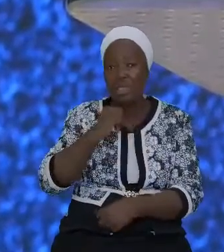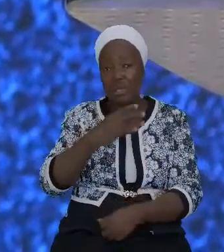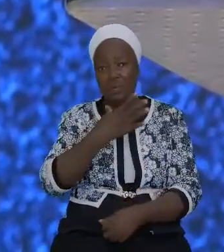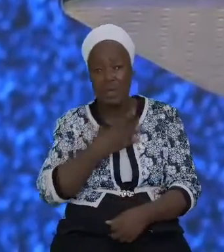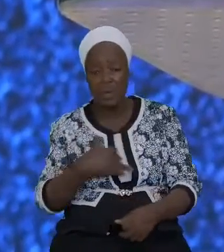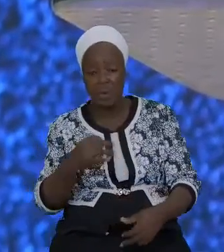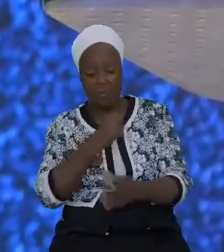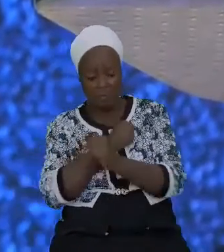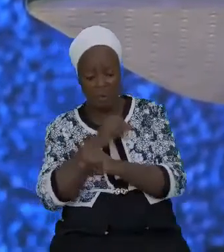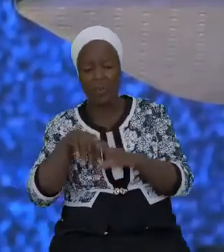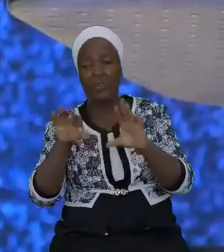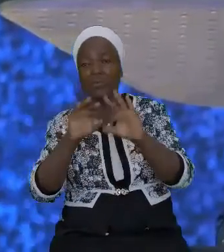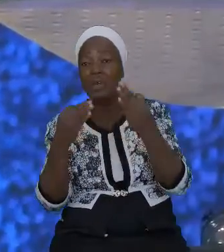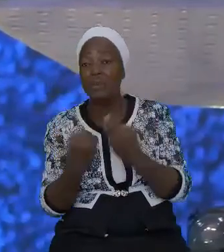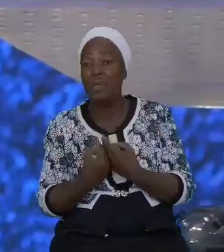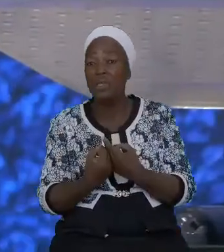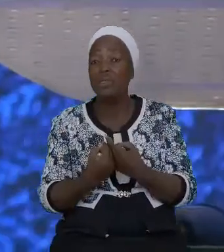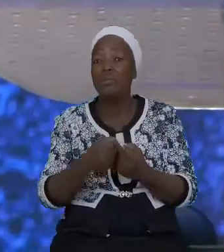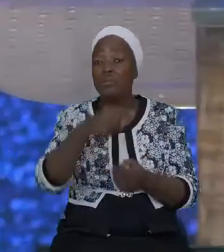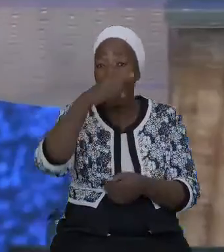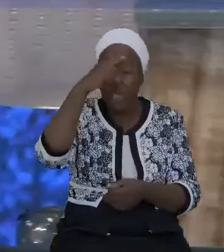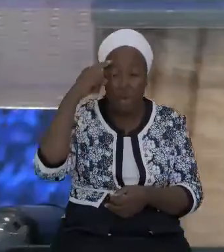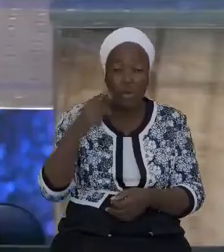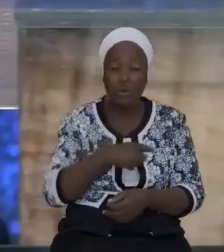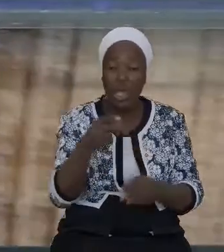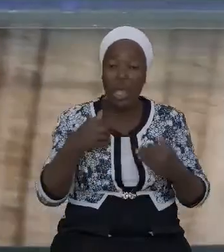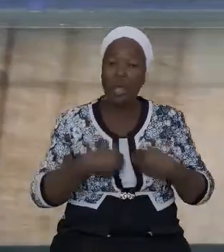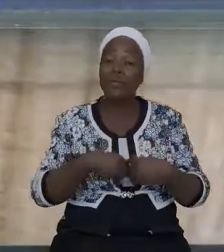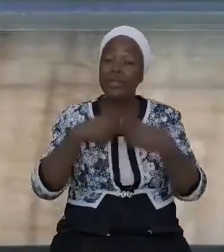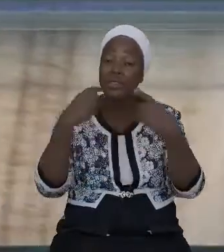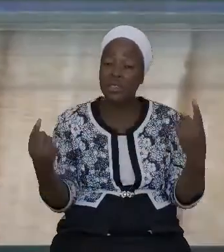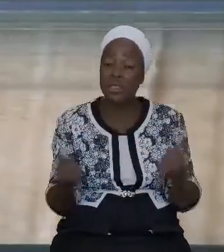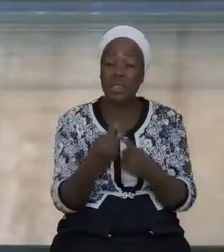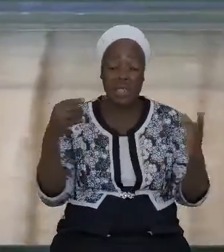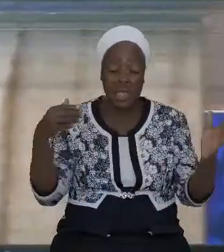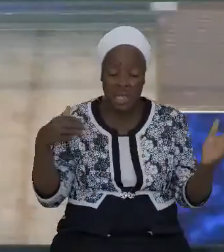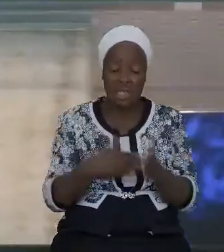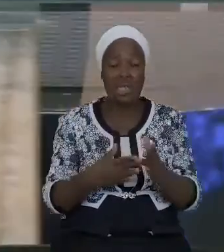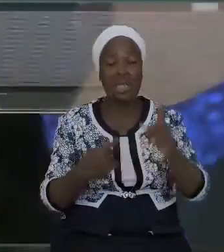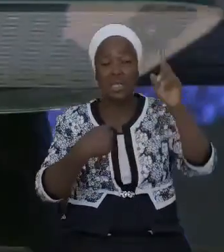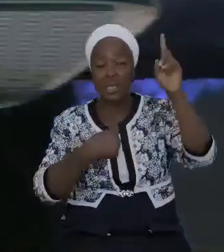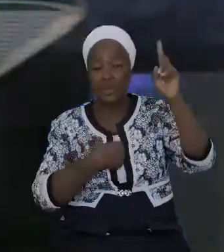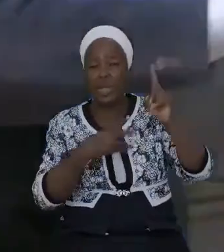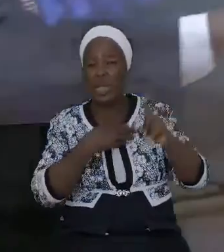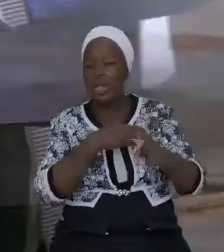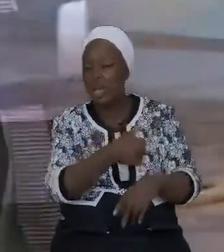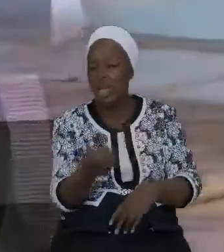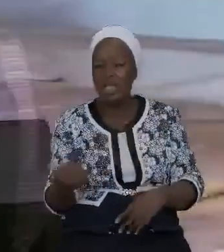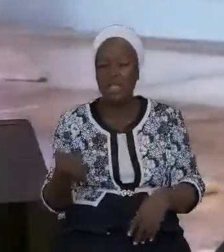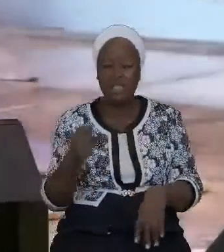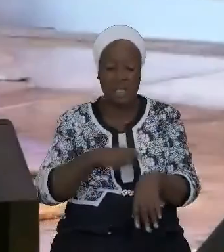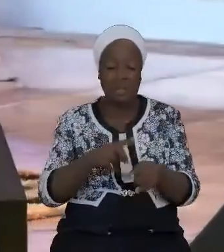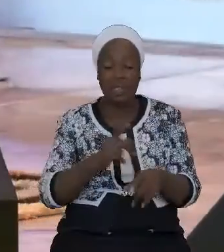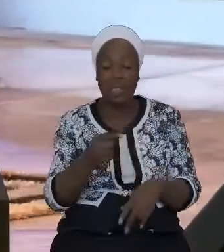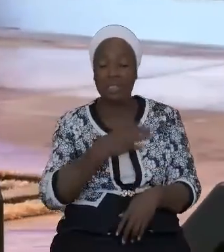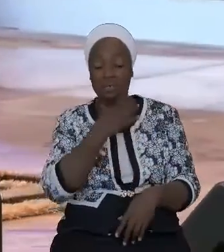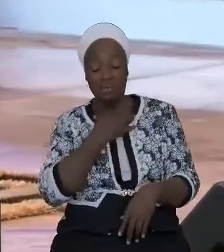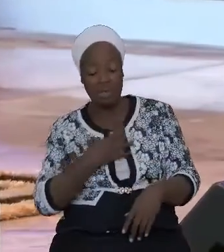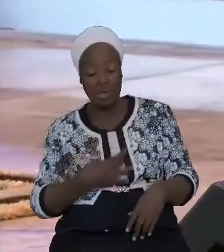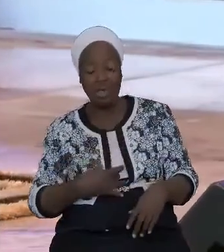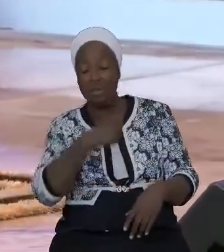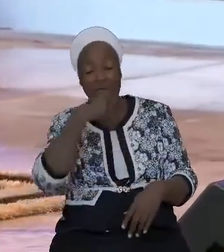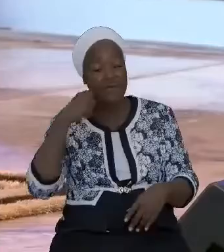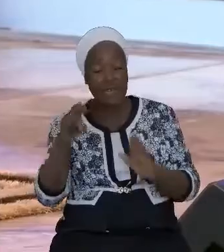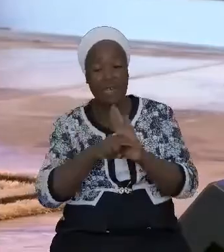famine because they have sinned against me. And whenever there's that dryness or famine in